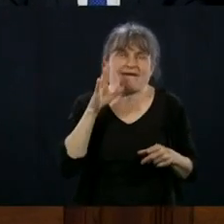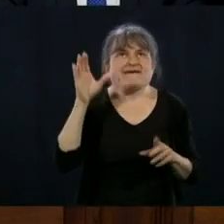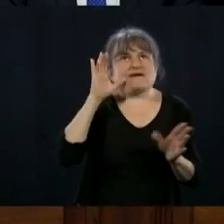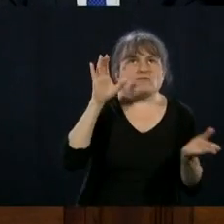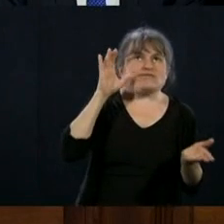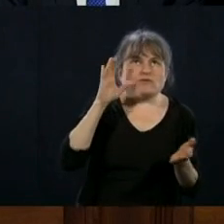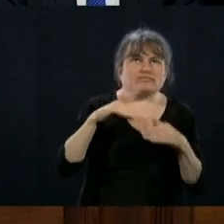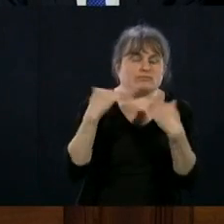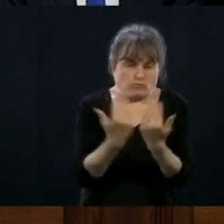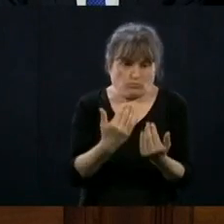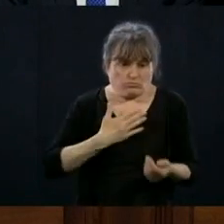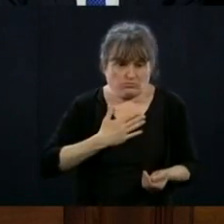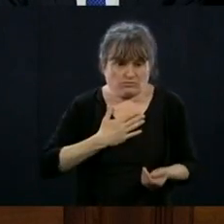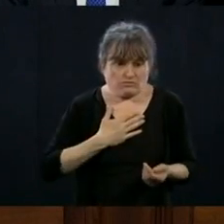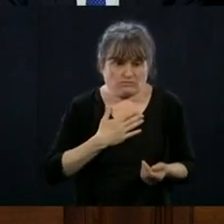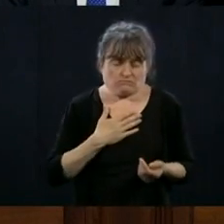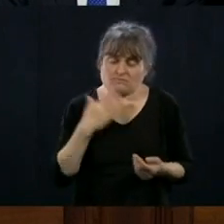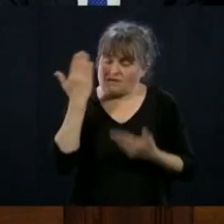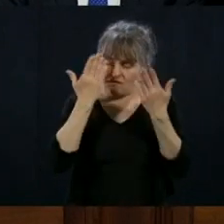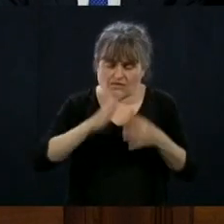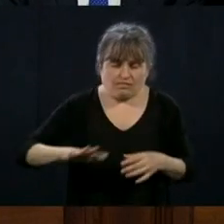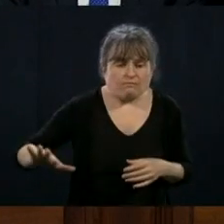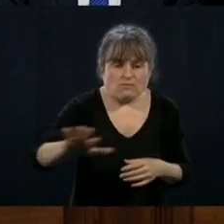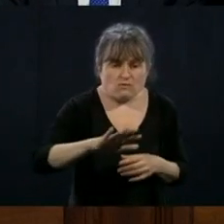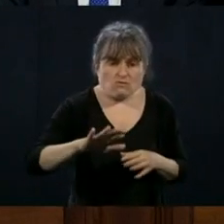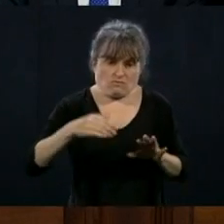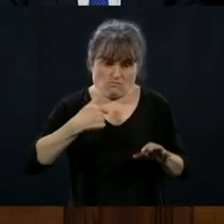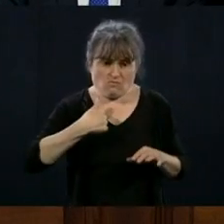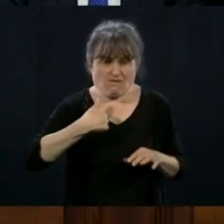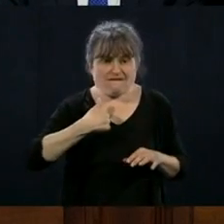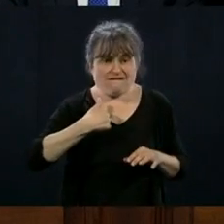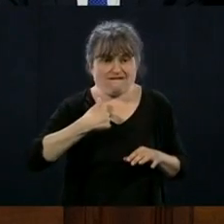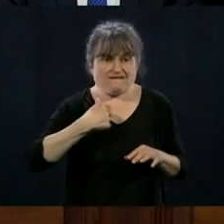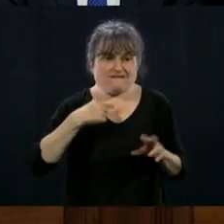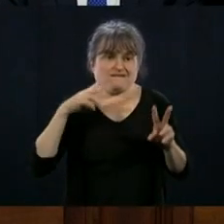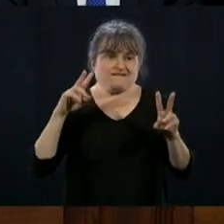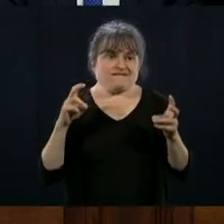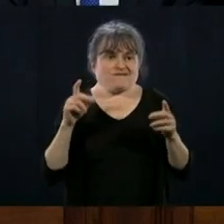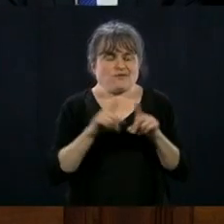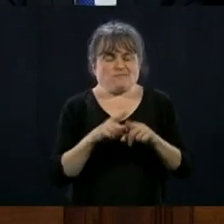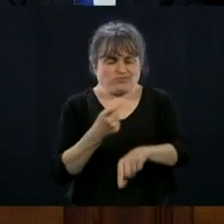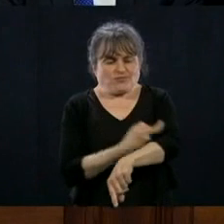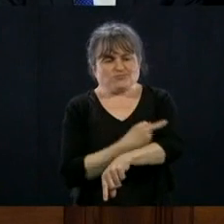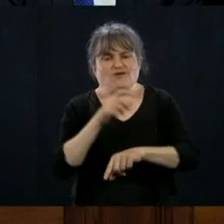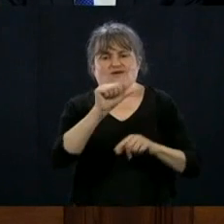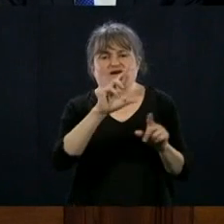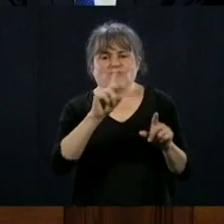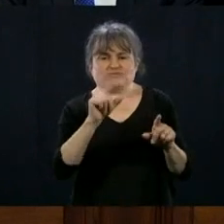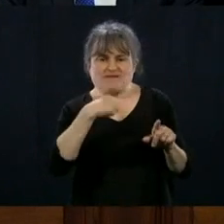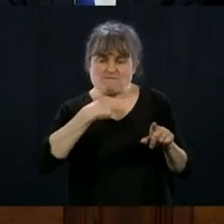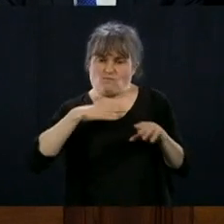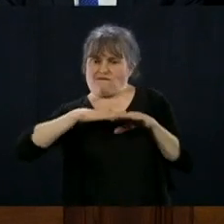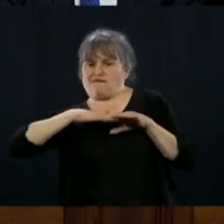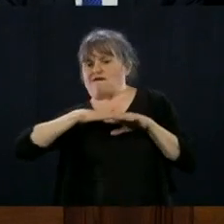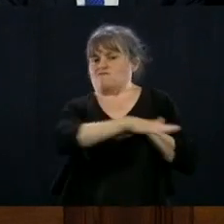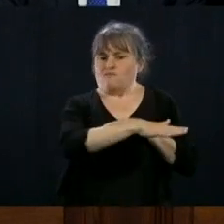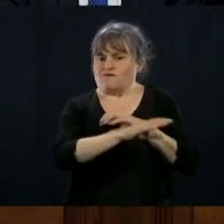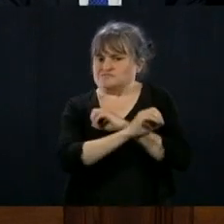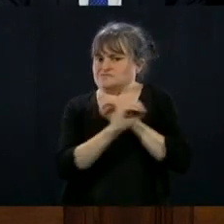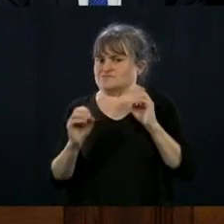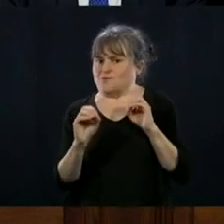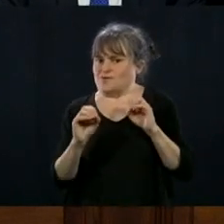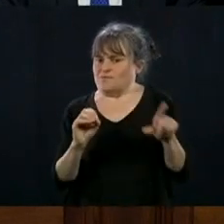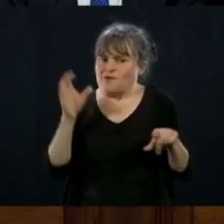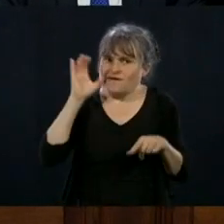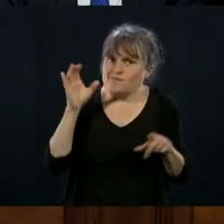my mother. So I just want to reassure you, I do not have undue influence over Dr.